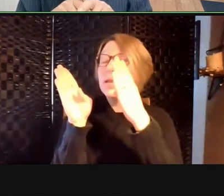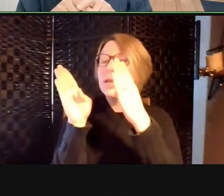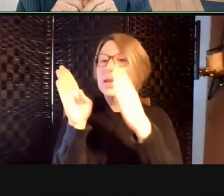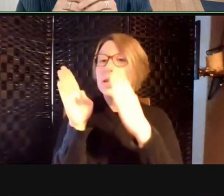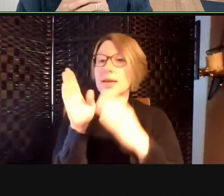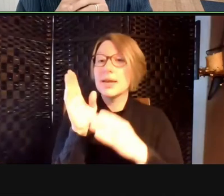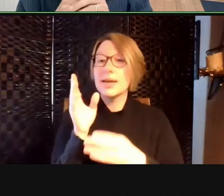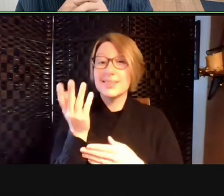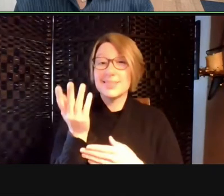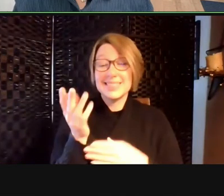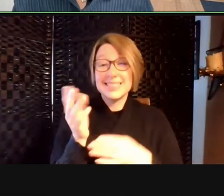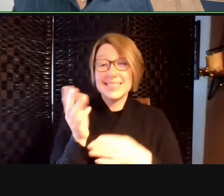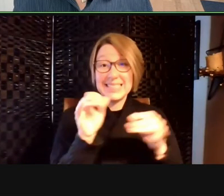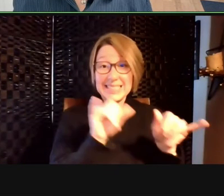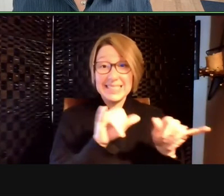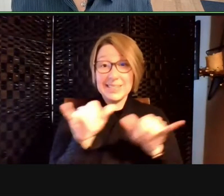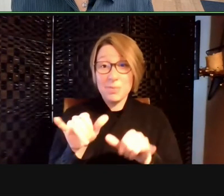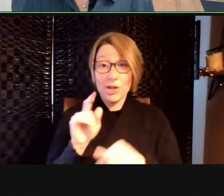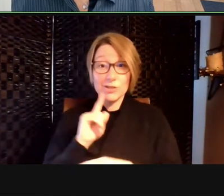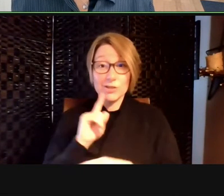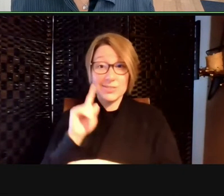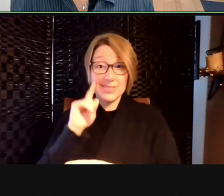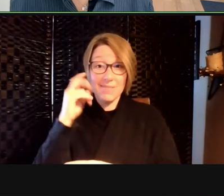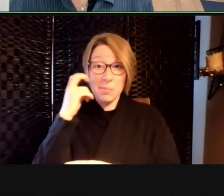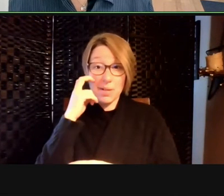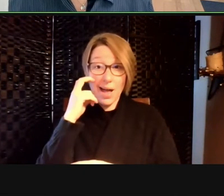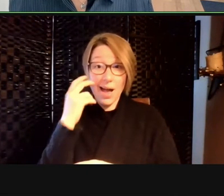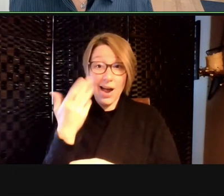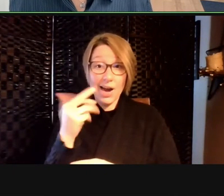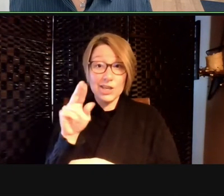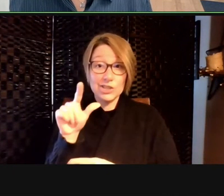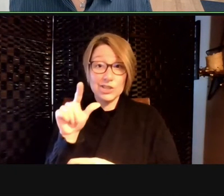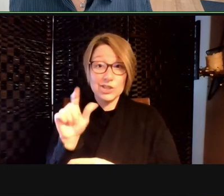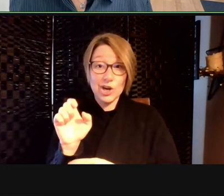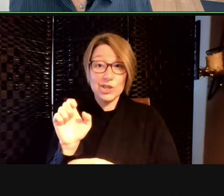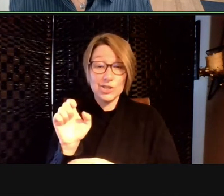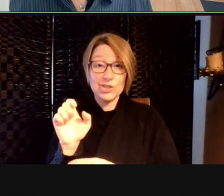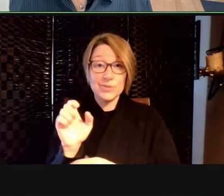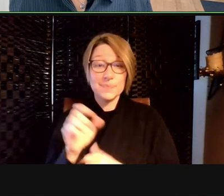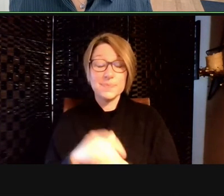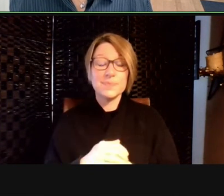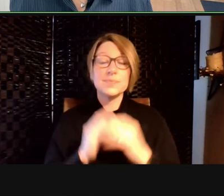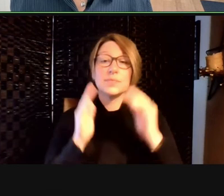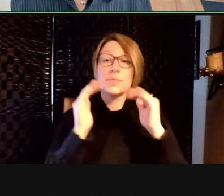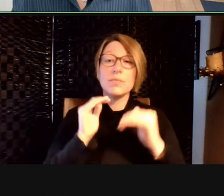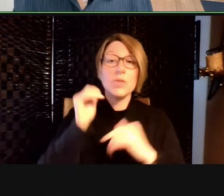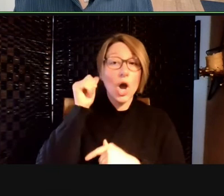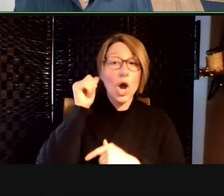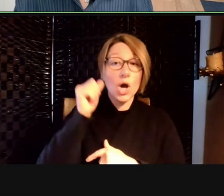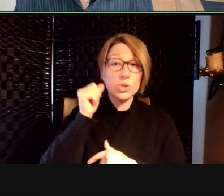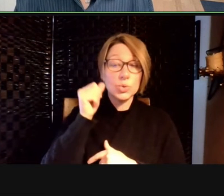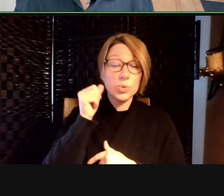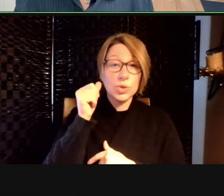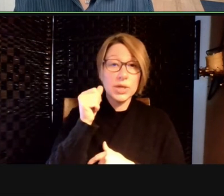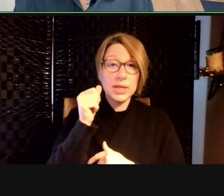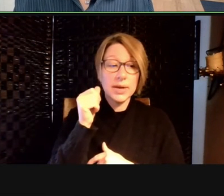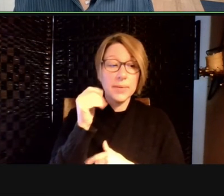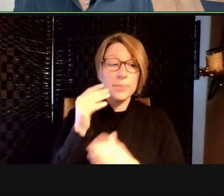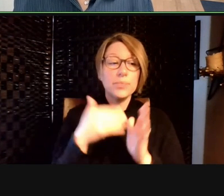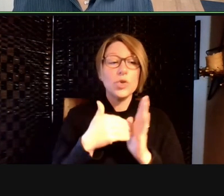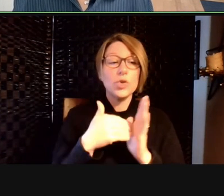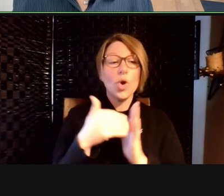to what I've seen with children who are deafblind or have charge as well. Auditorily, you often hear people